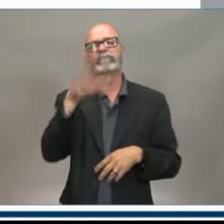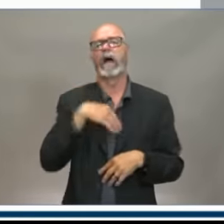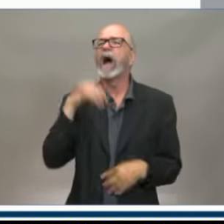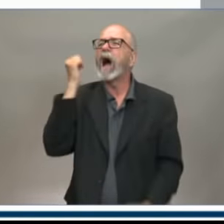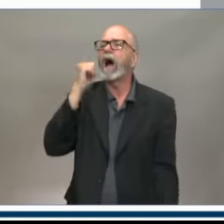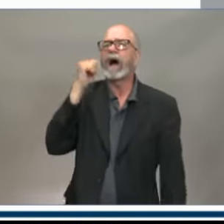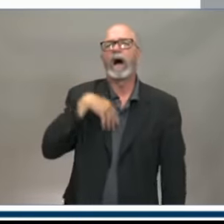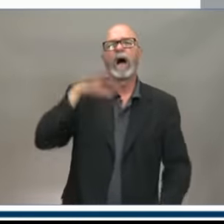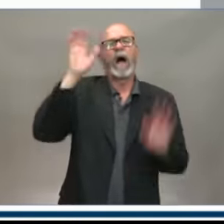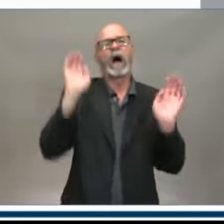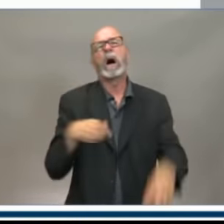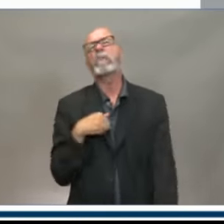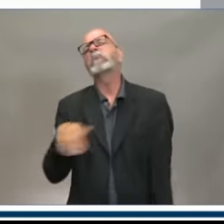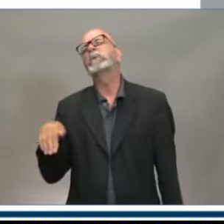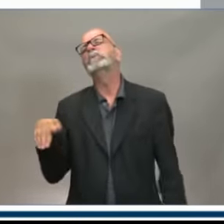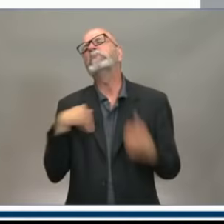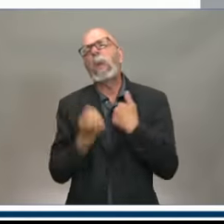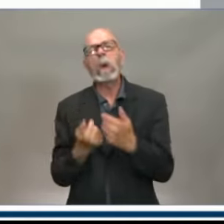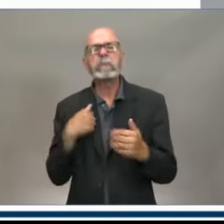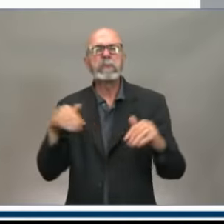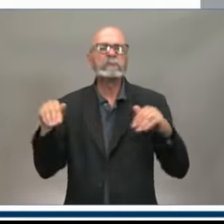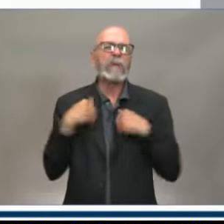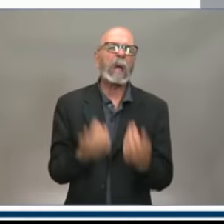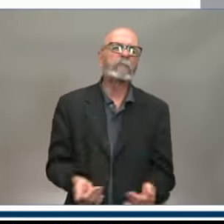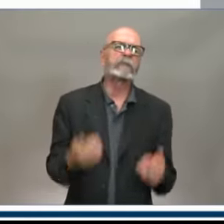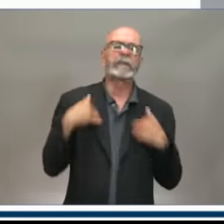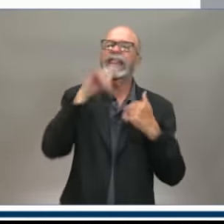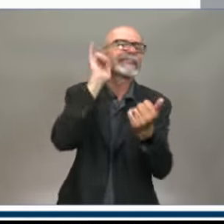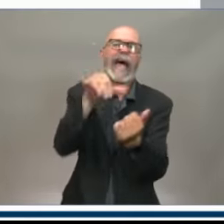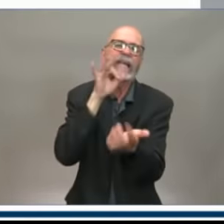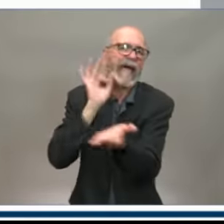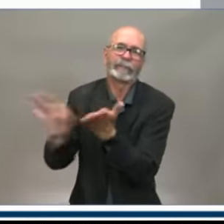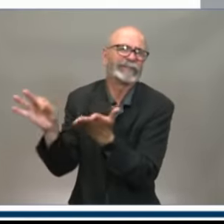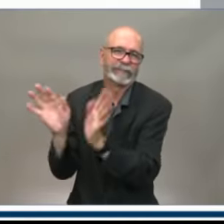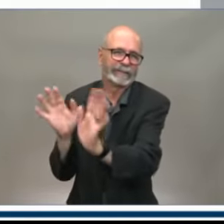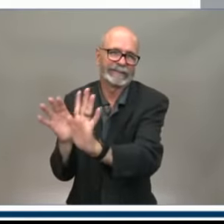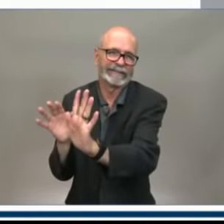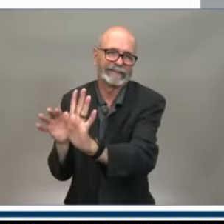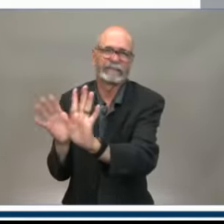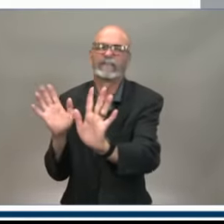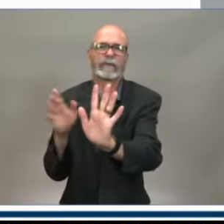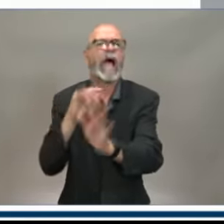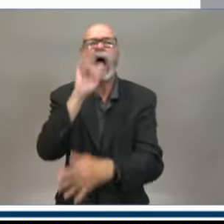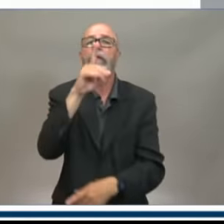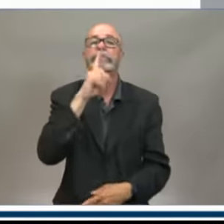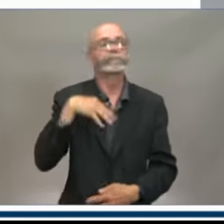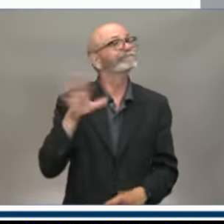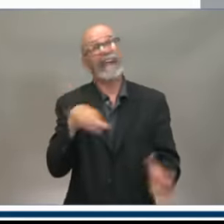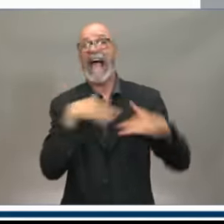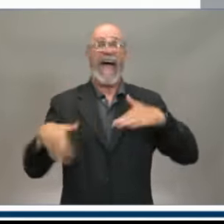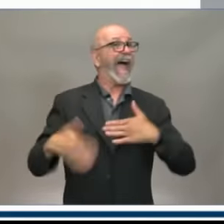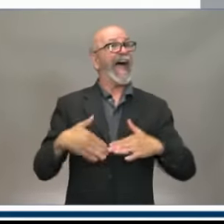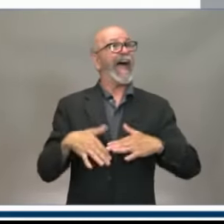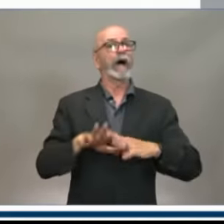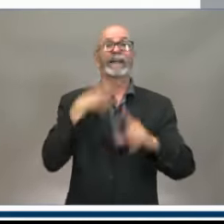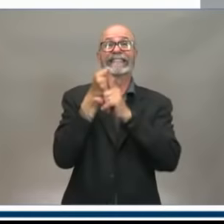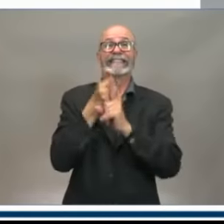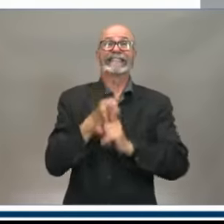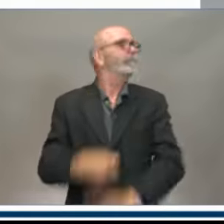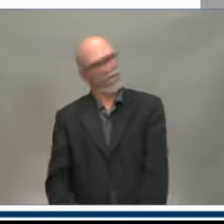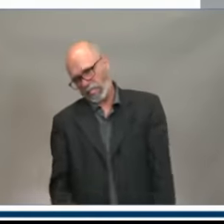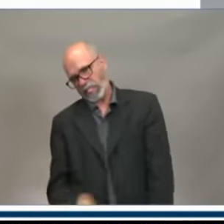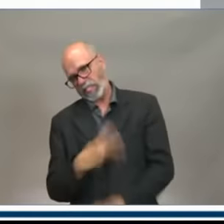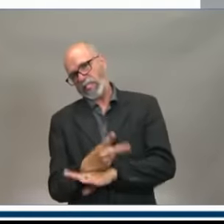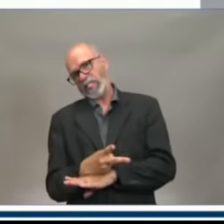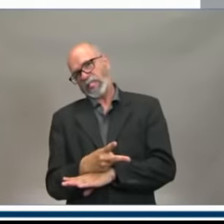not complaining, but it's unusual or extreme fatigue, which is what we're looking for as a sign of